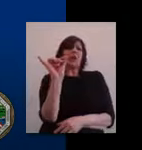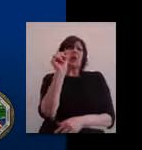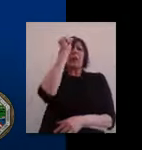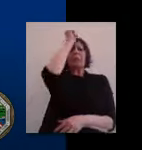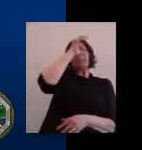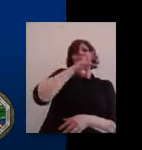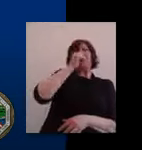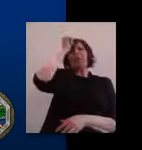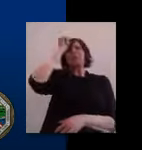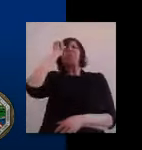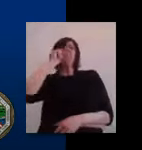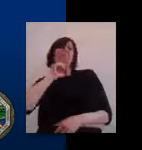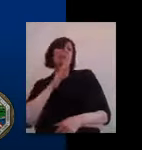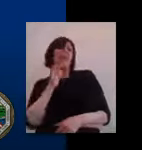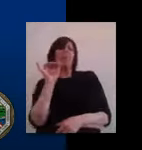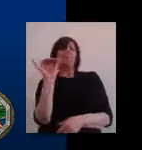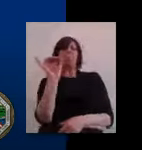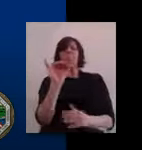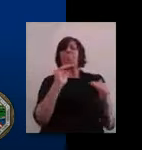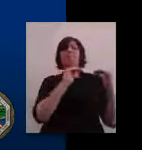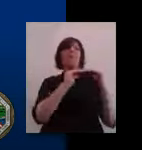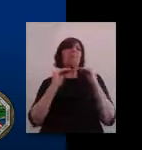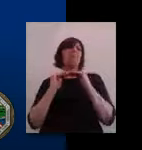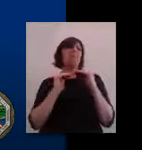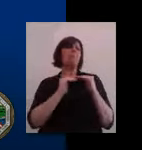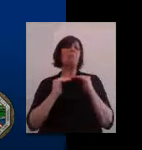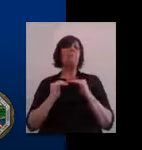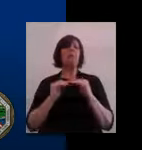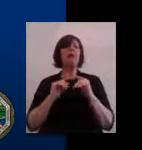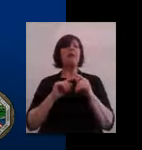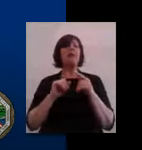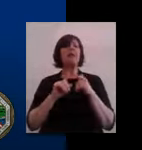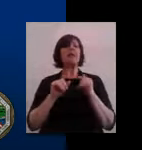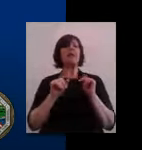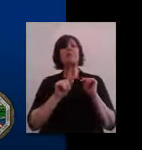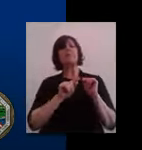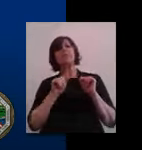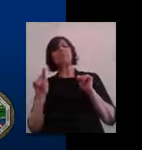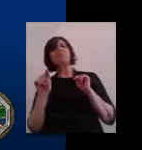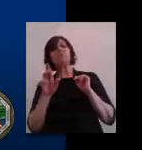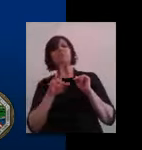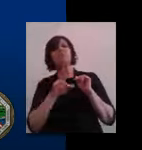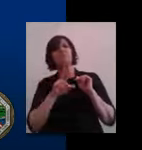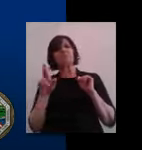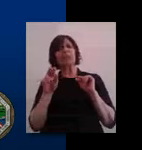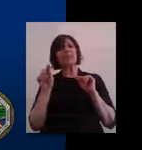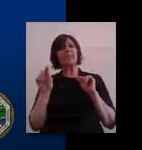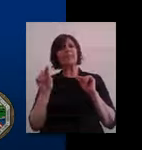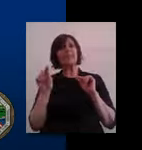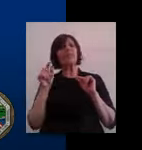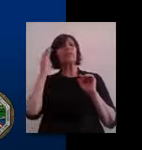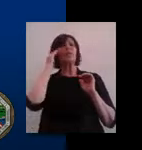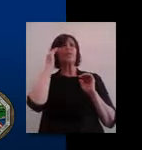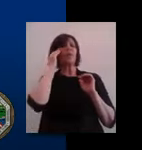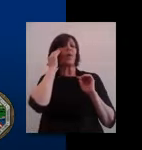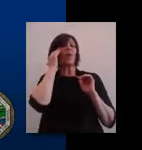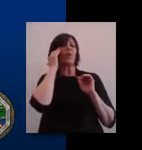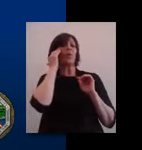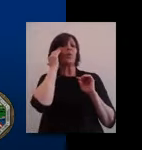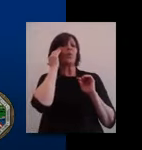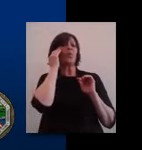pretty equal, and you can see that in the chart to the right. However, with age, we can see